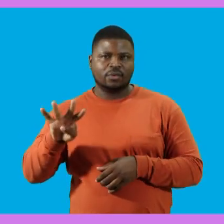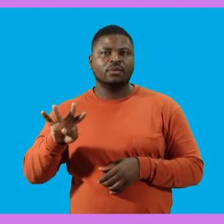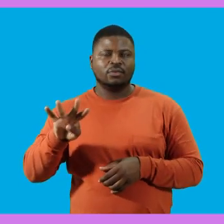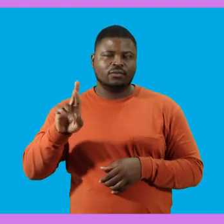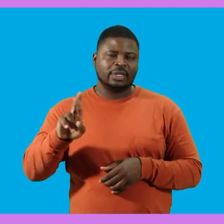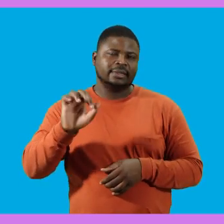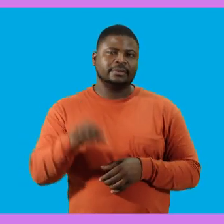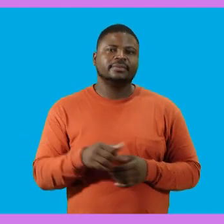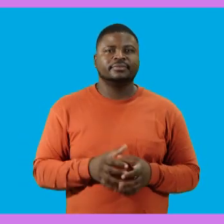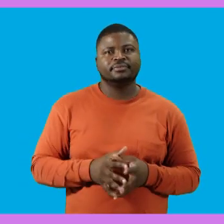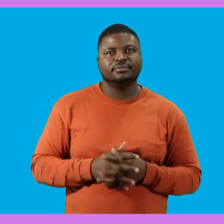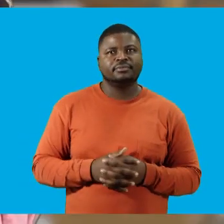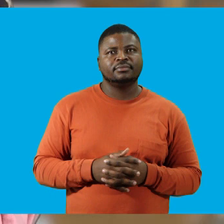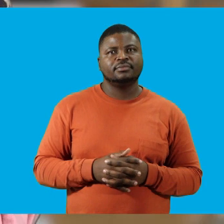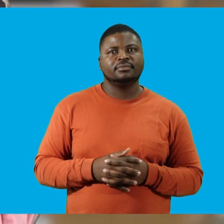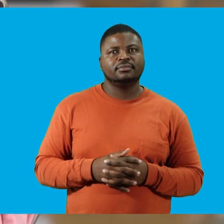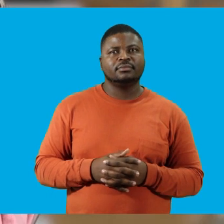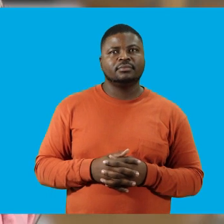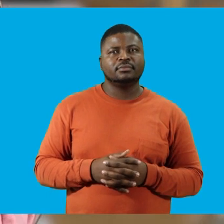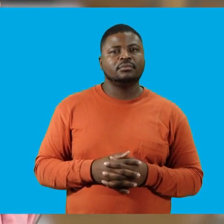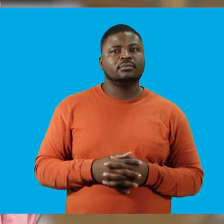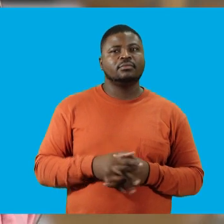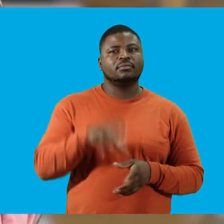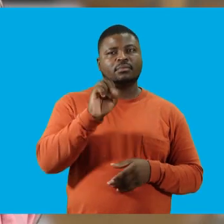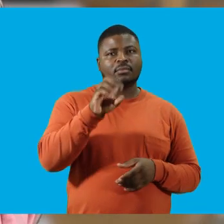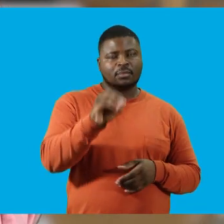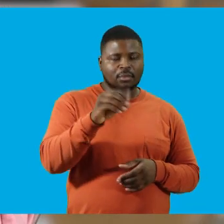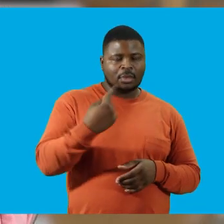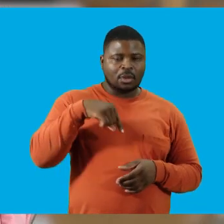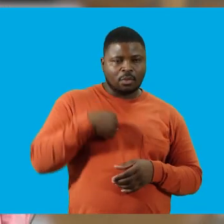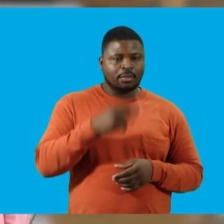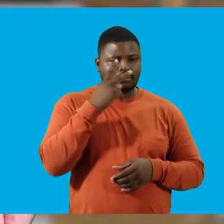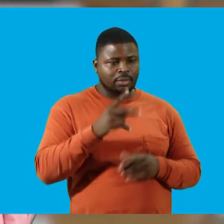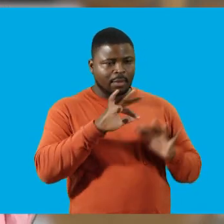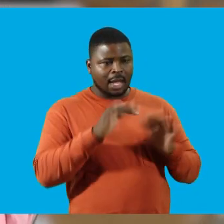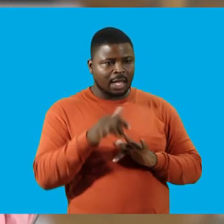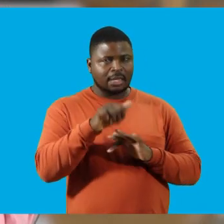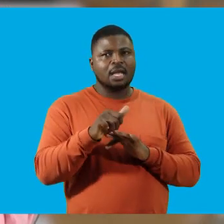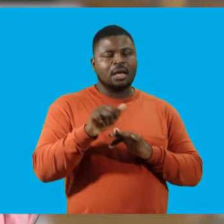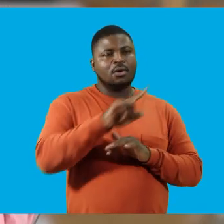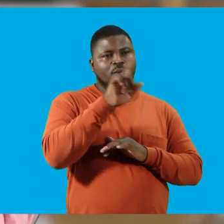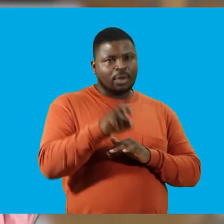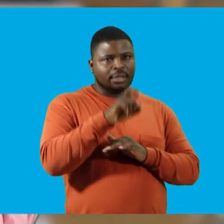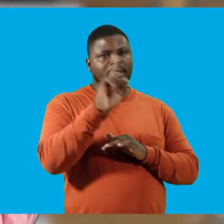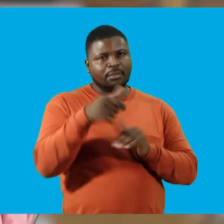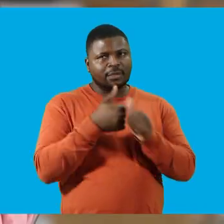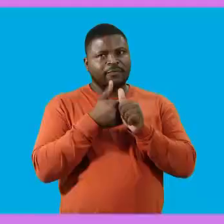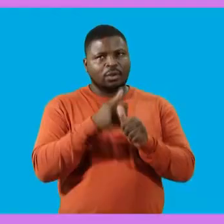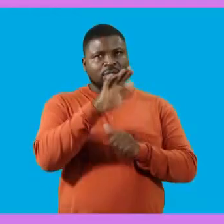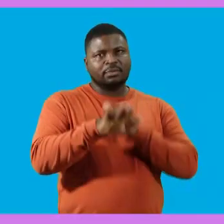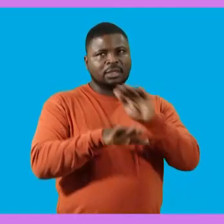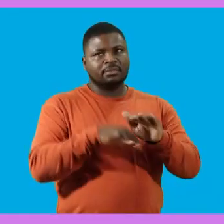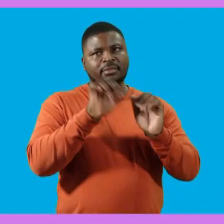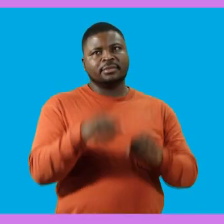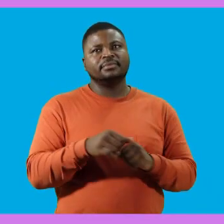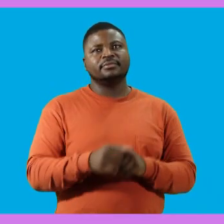2,944 Rand. So let's go and look at another application question about a wishing well. The